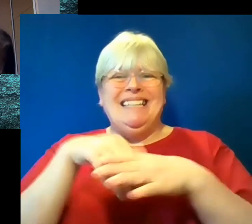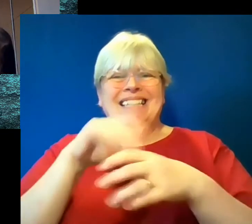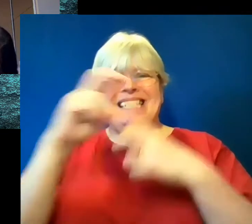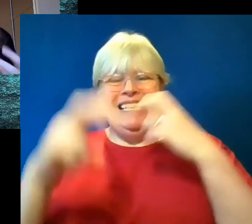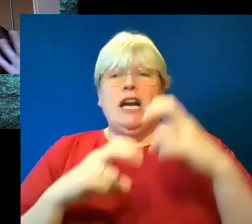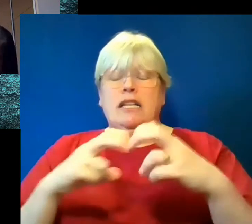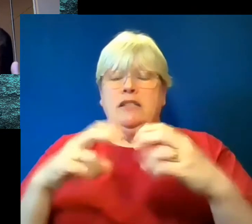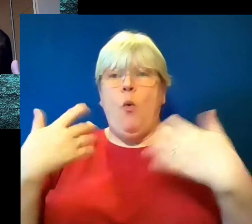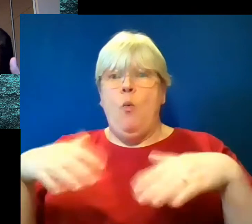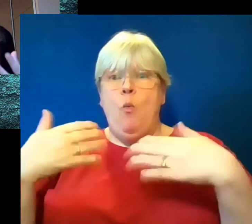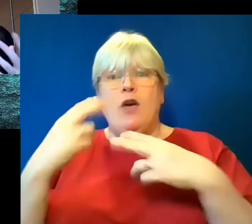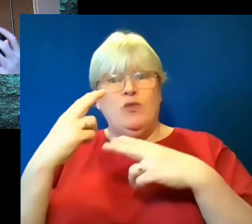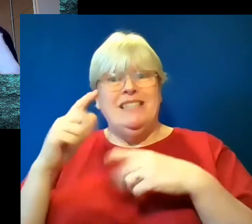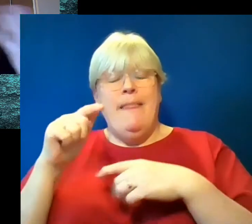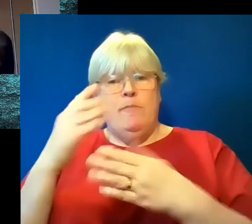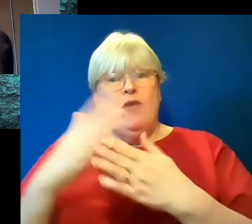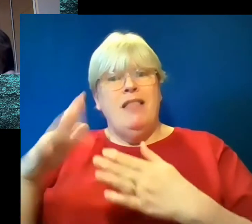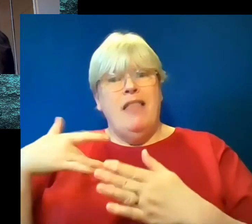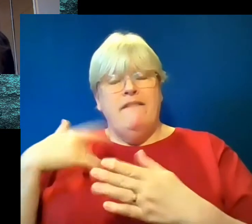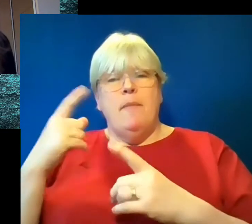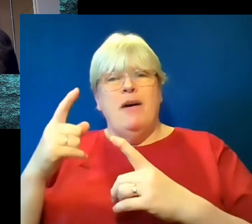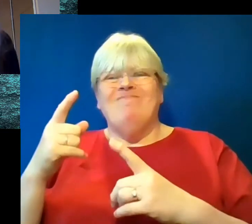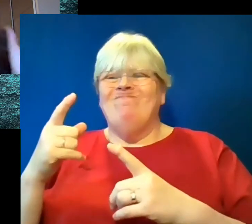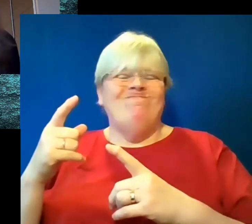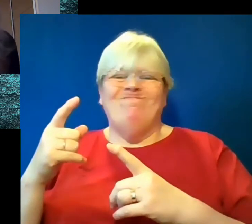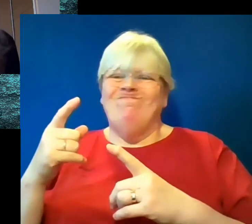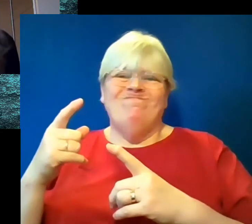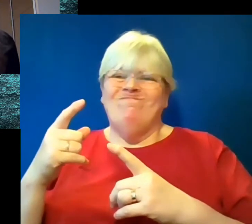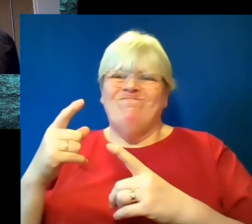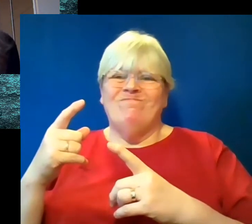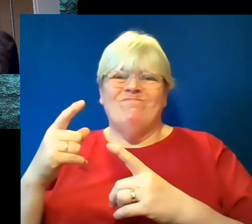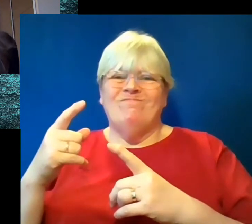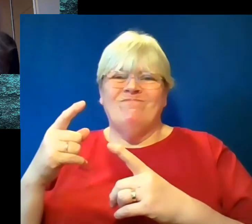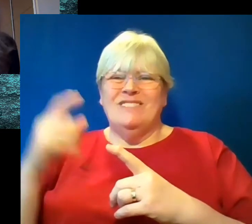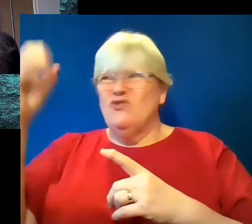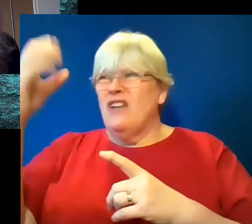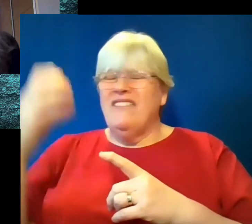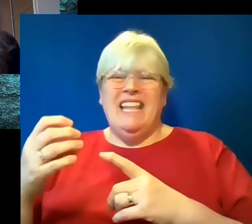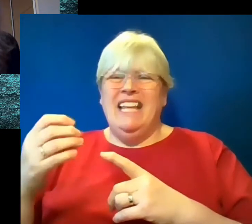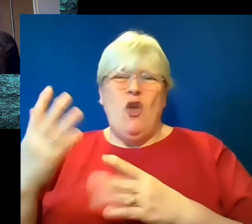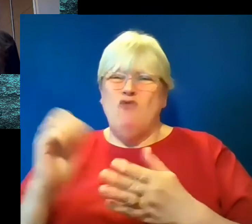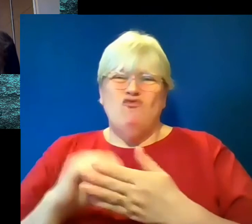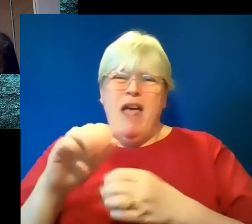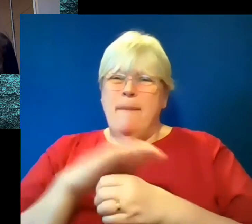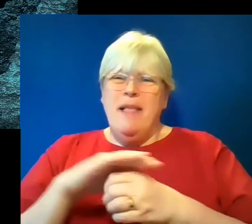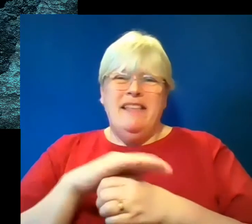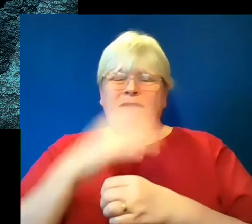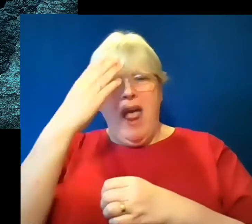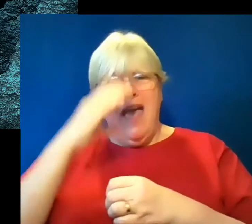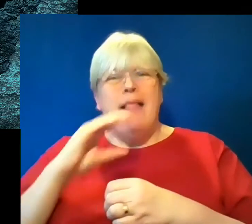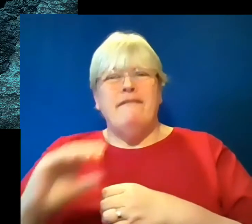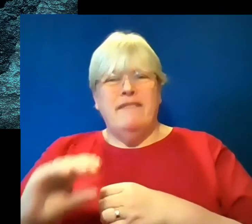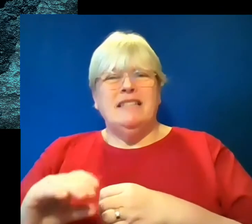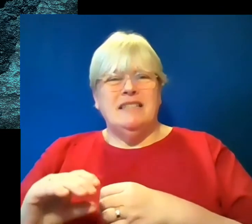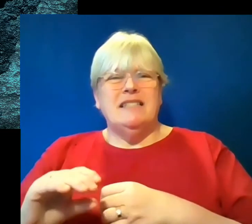amongst, newspaper sellers and hot dogs and traffic lights, that they don't belong there. And so one little subset